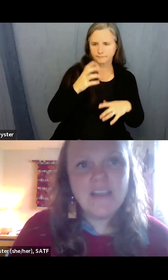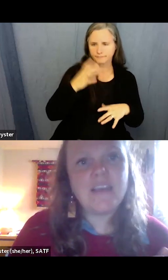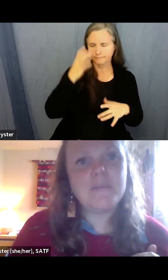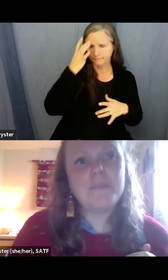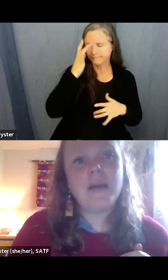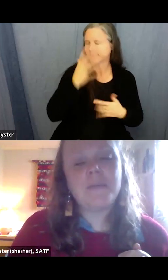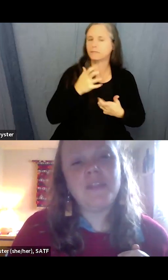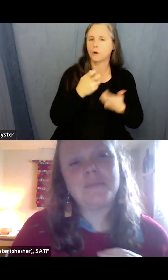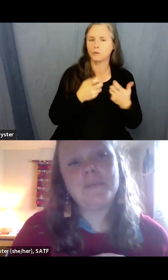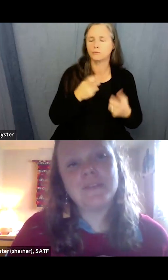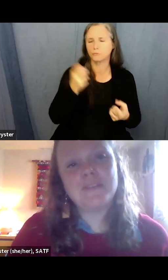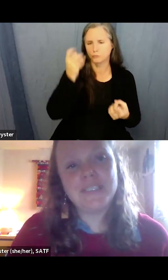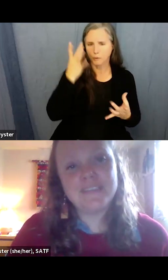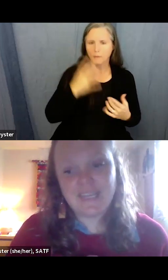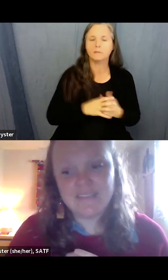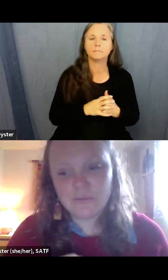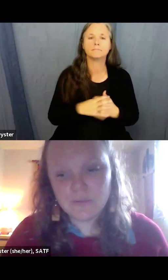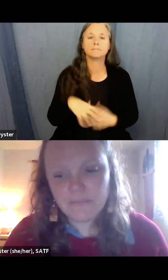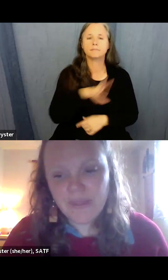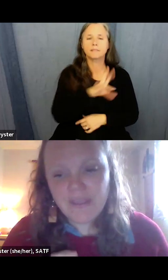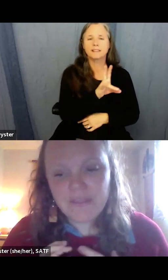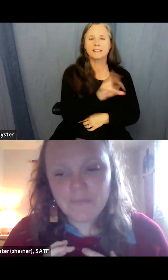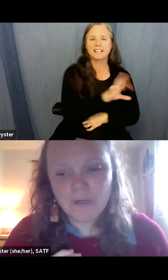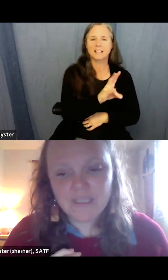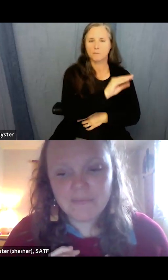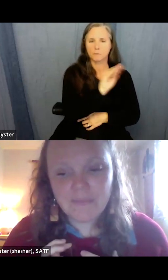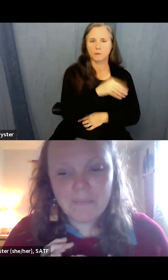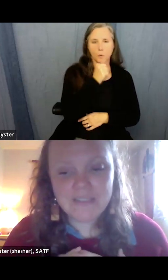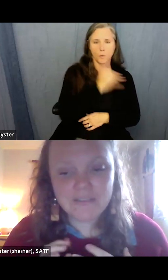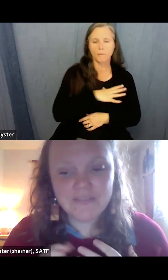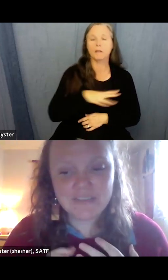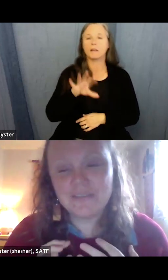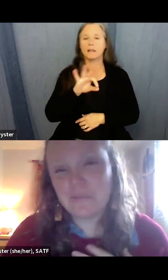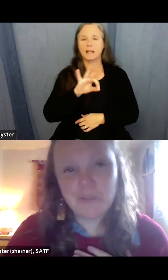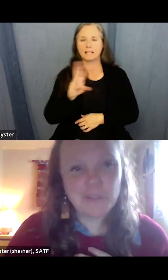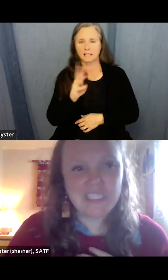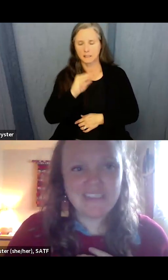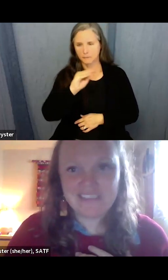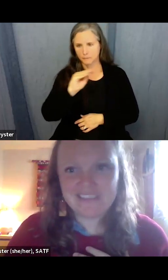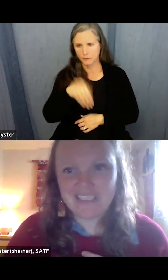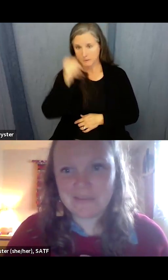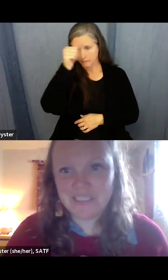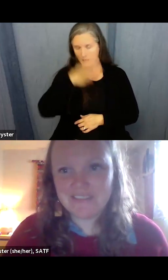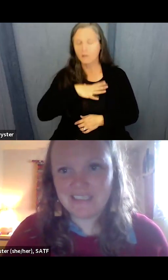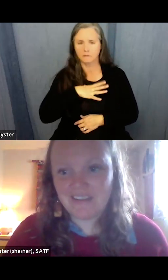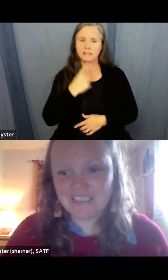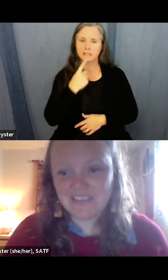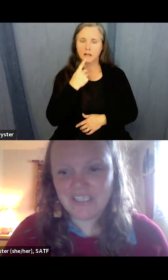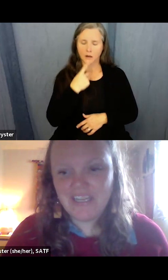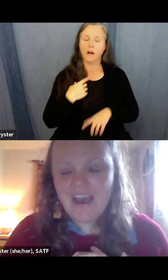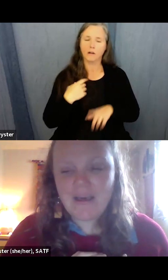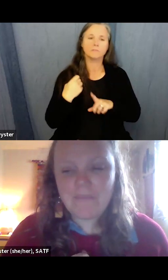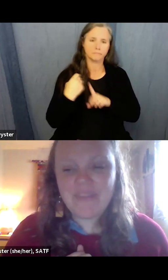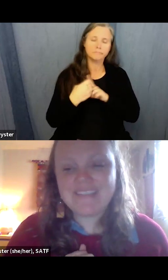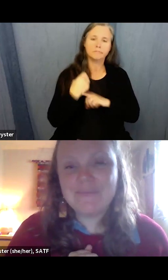betrayal that young people experience in high school, the more mental, physical, and emotional challenges they experience in